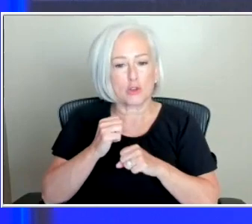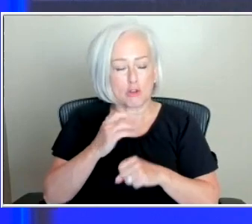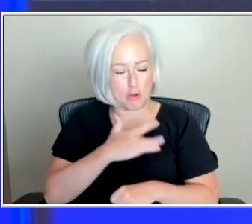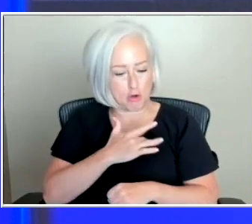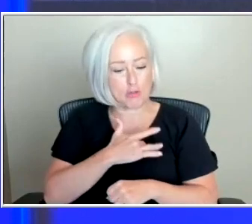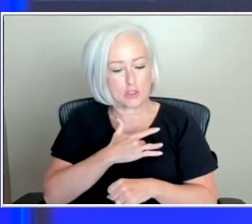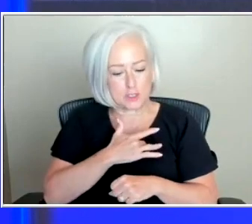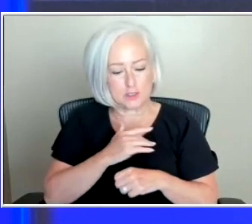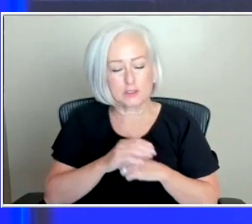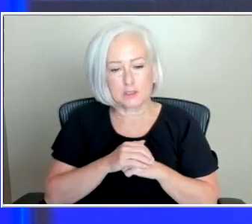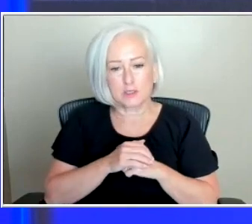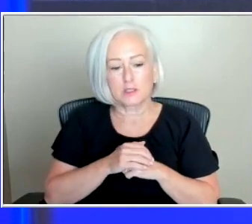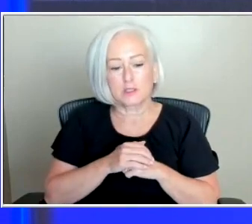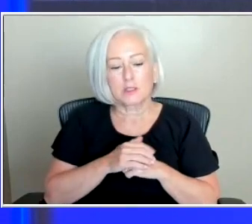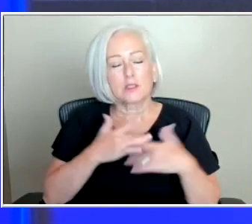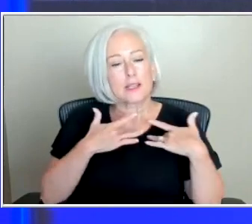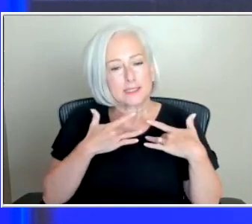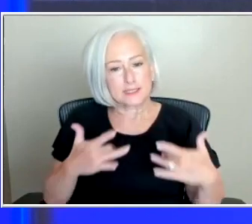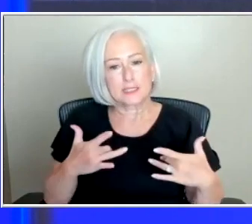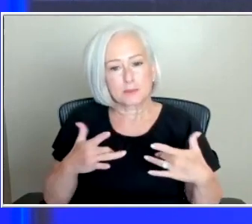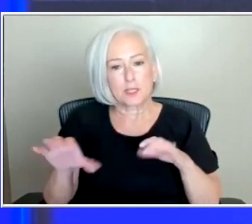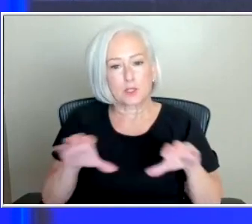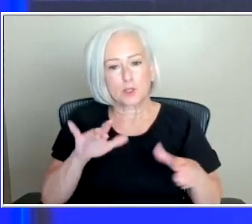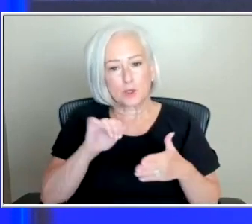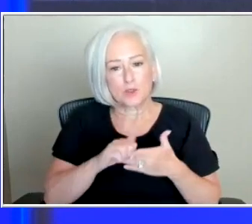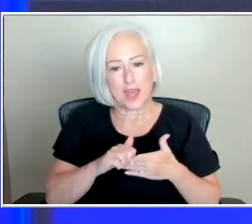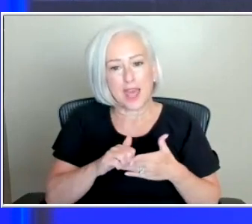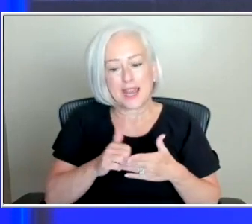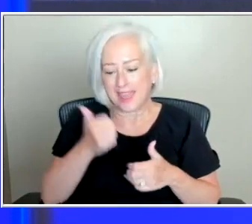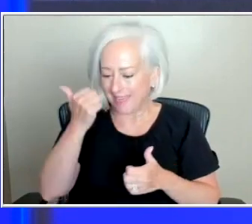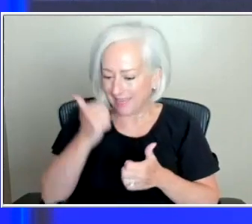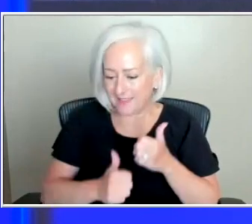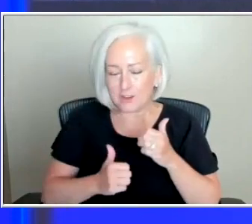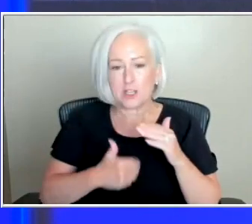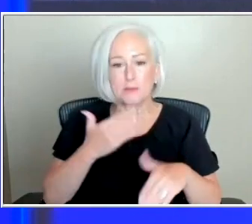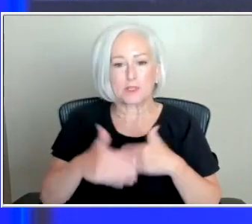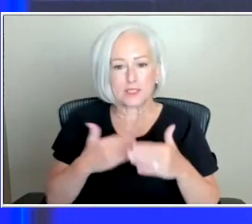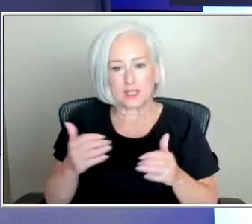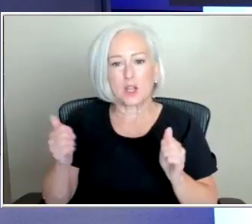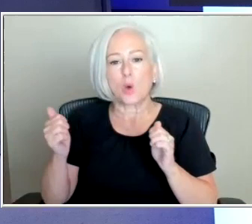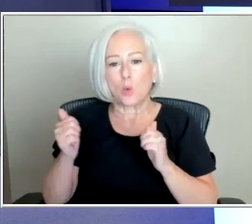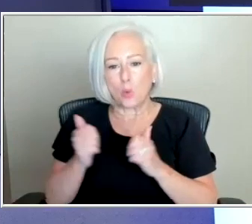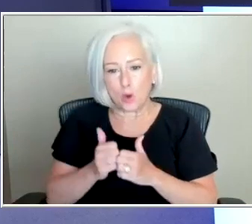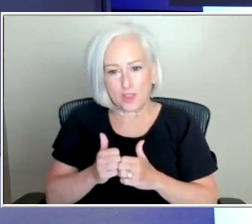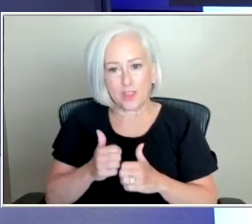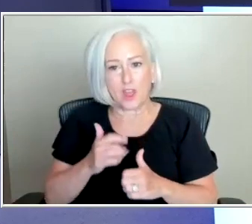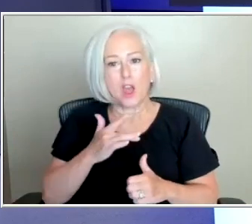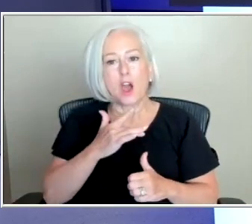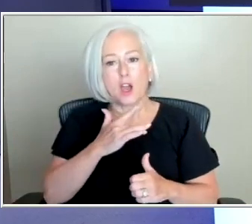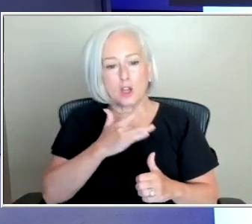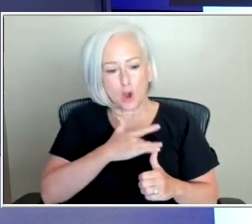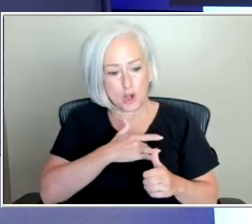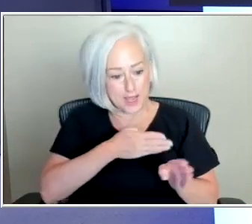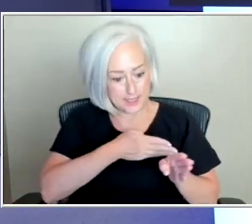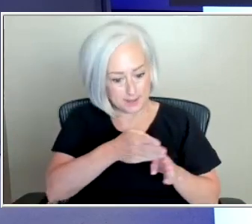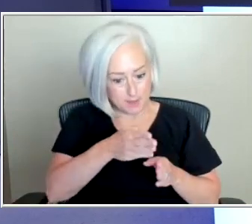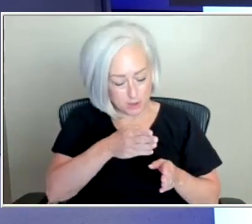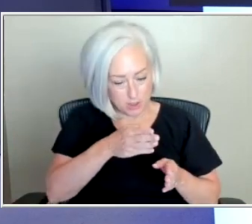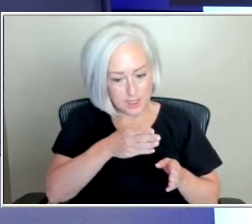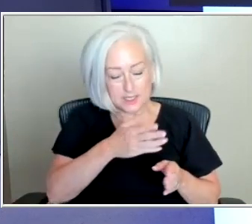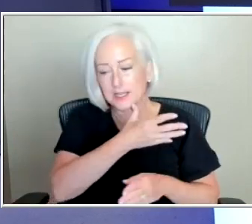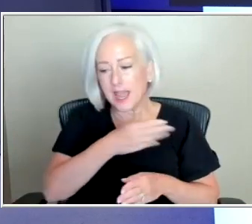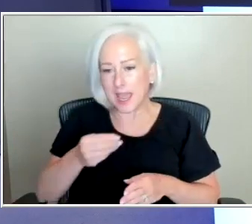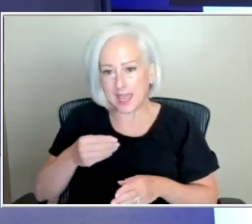It is typically done. We do it almost every procedure here with both the cardiologist and a cardiac surgeon present. It's so interesting because you think, your specialty doctor